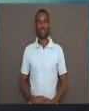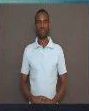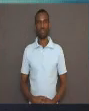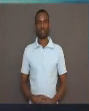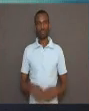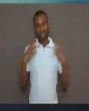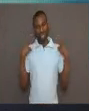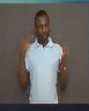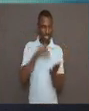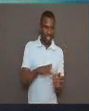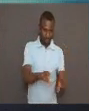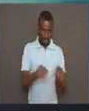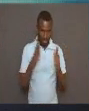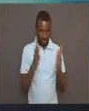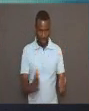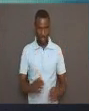Hello again, students.